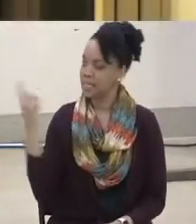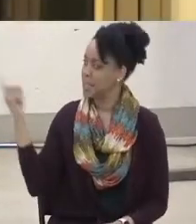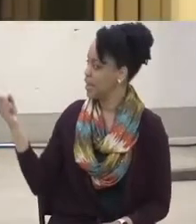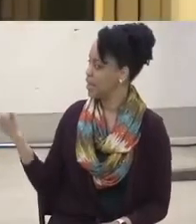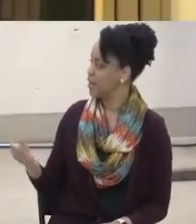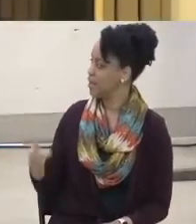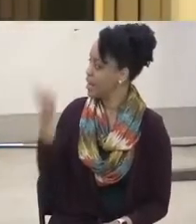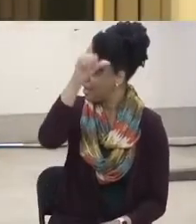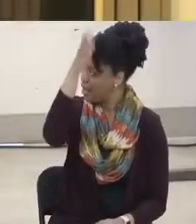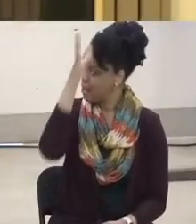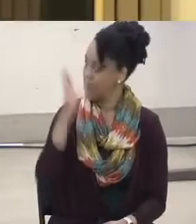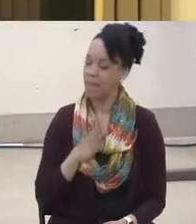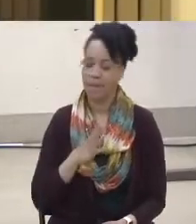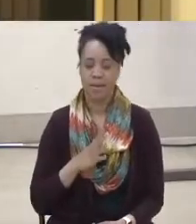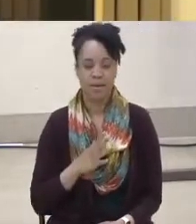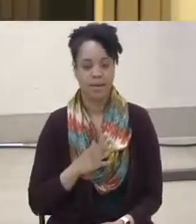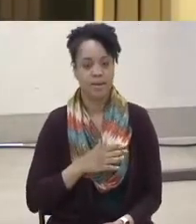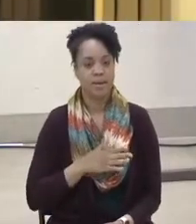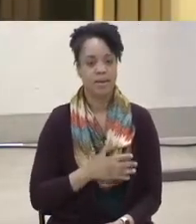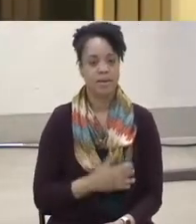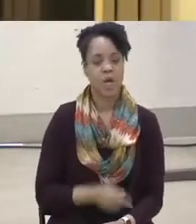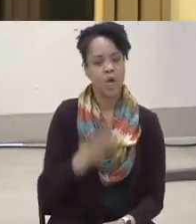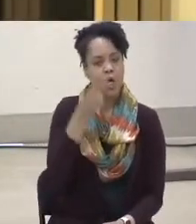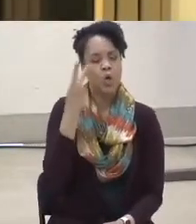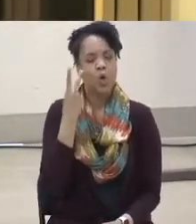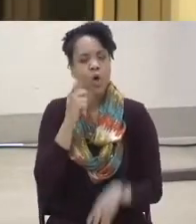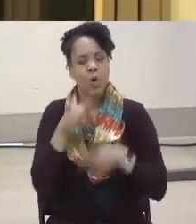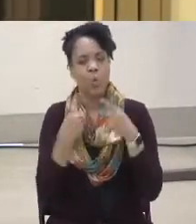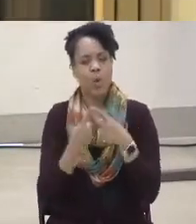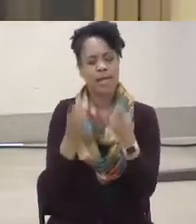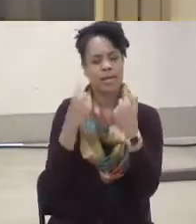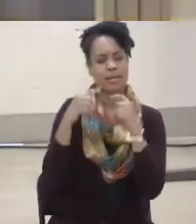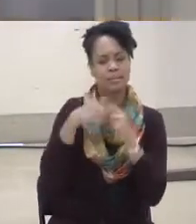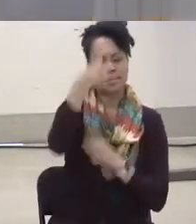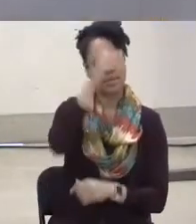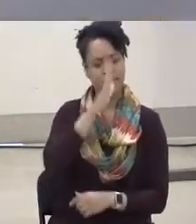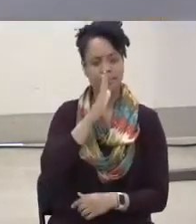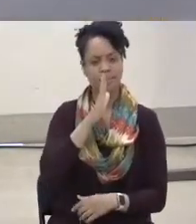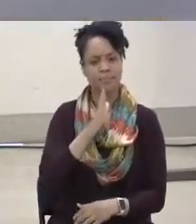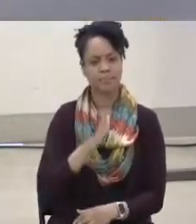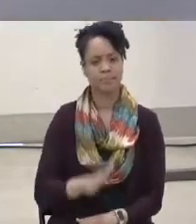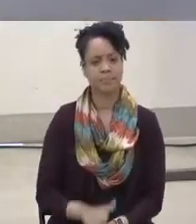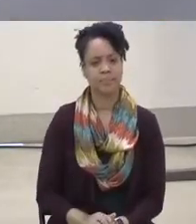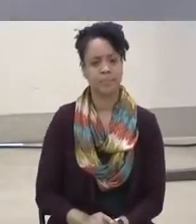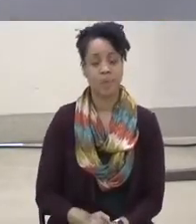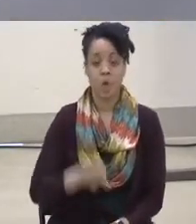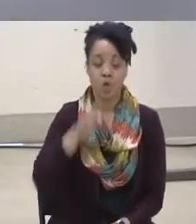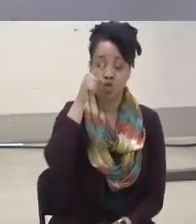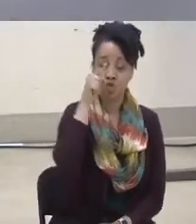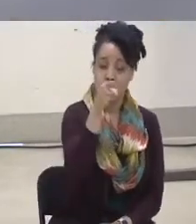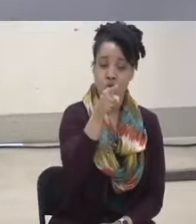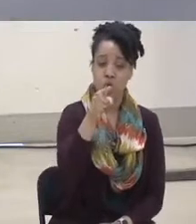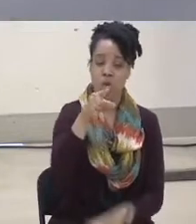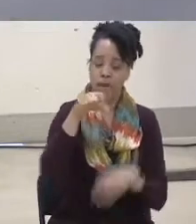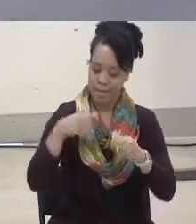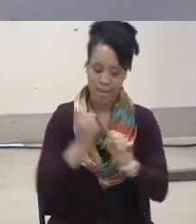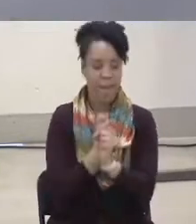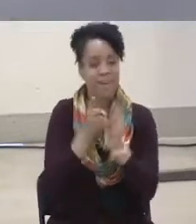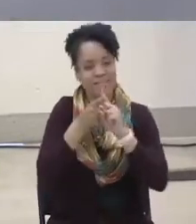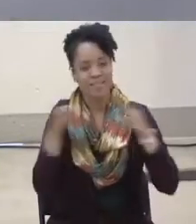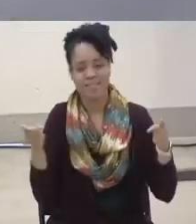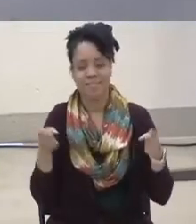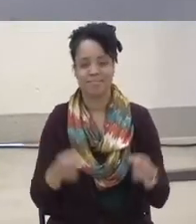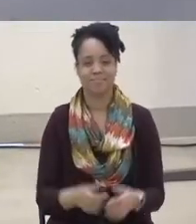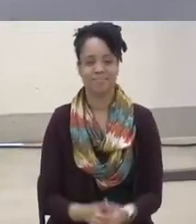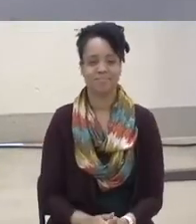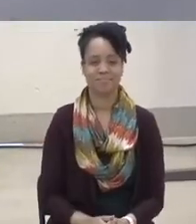Any man. Any man. Cualquier hombre. You see, when it comes to God, Cuando hablamos de Dios, you can make the difference. tú